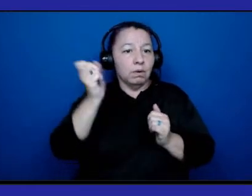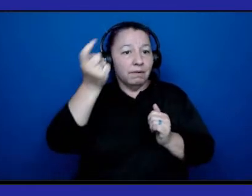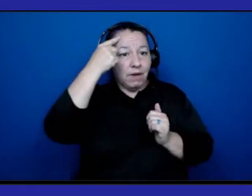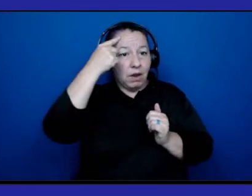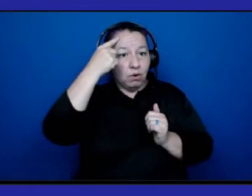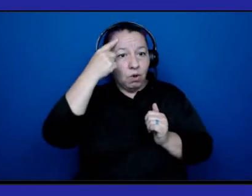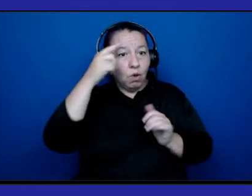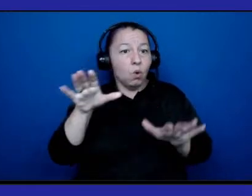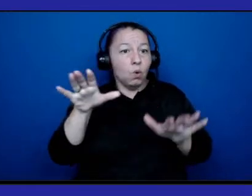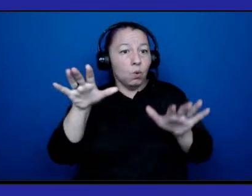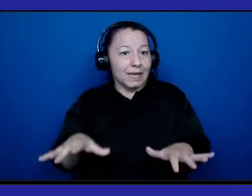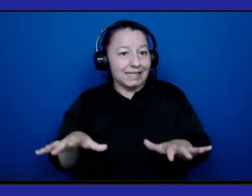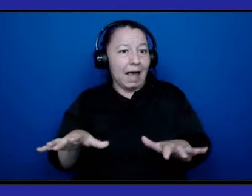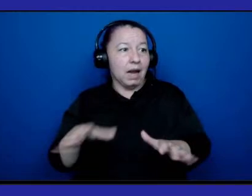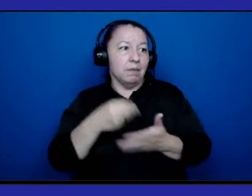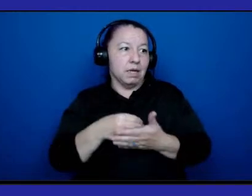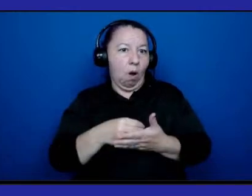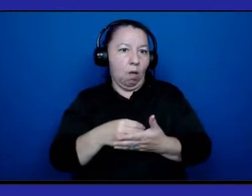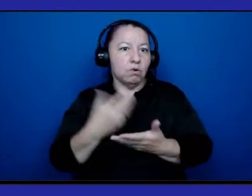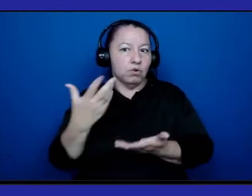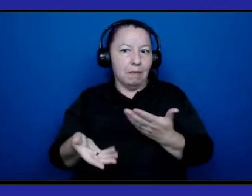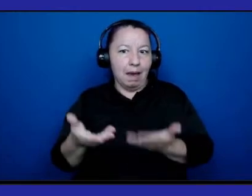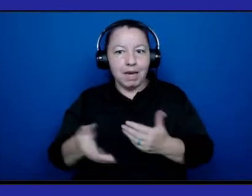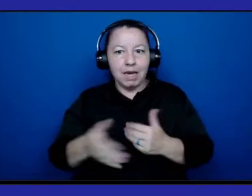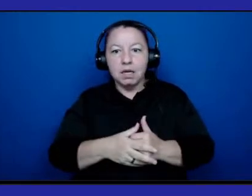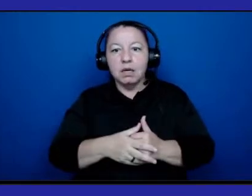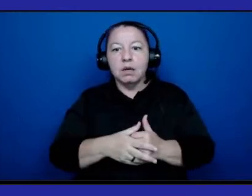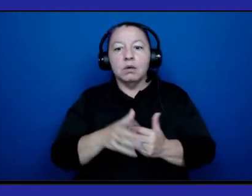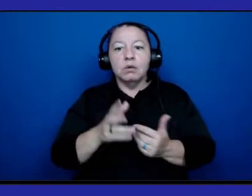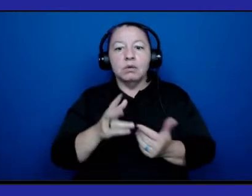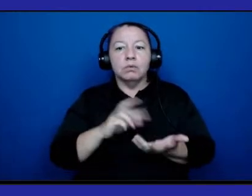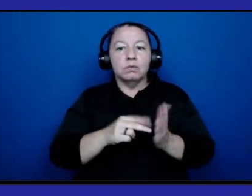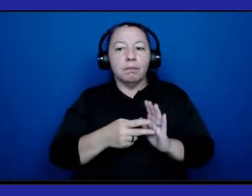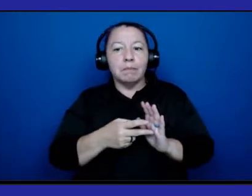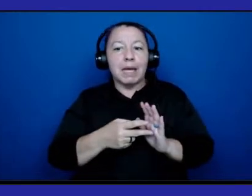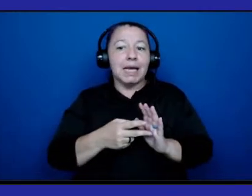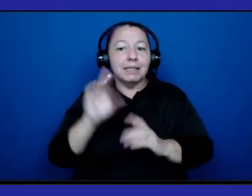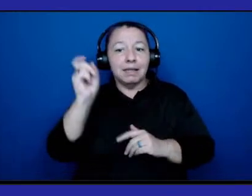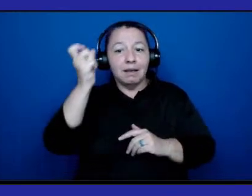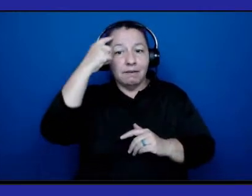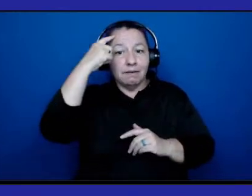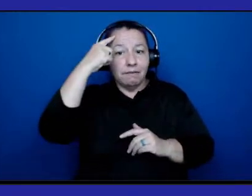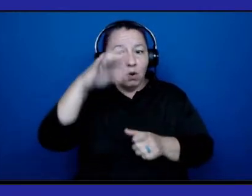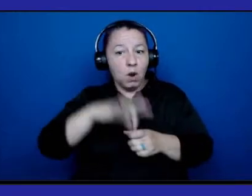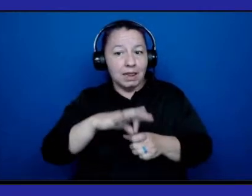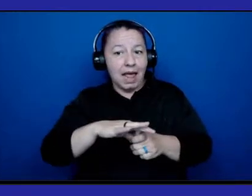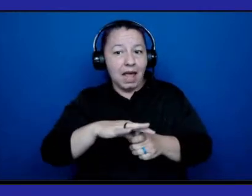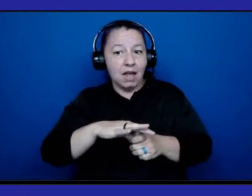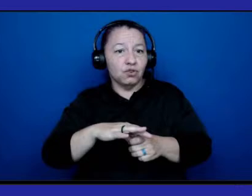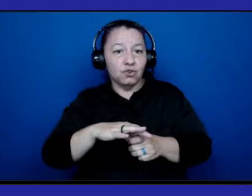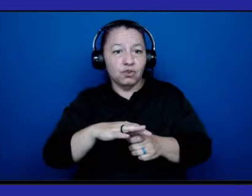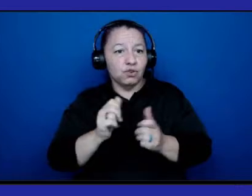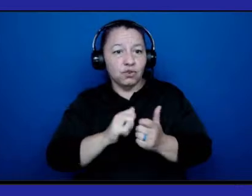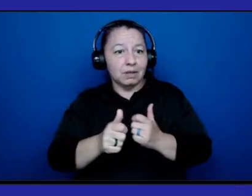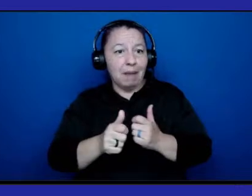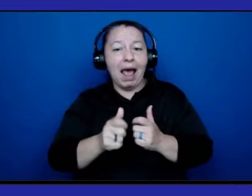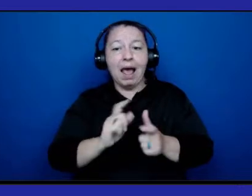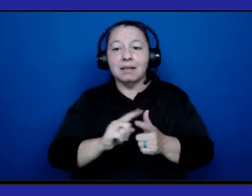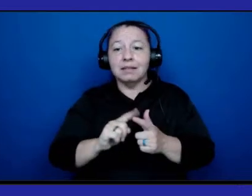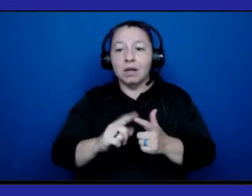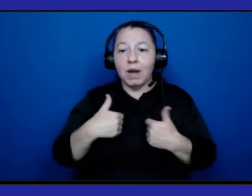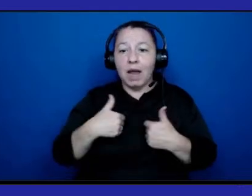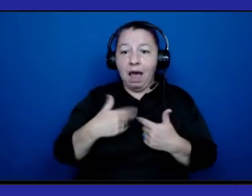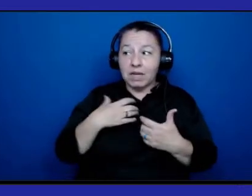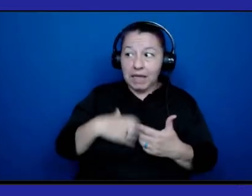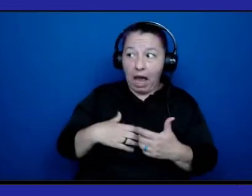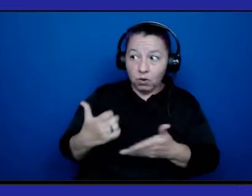if the federal elections pass and there's a will to help us, there may